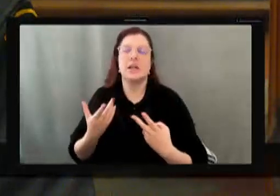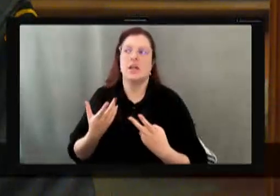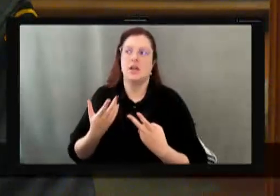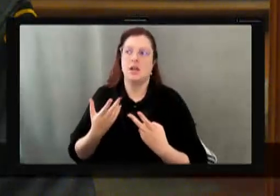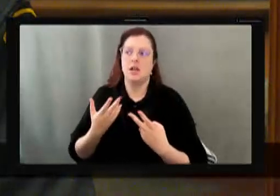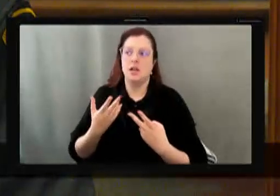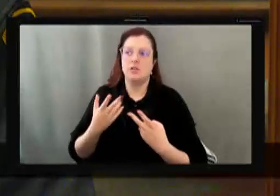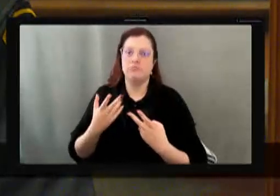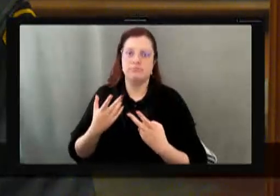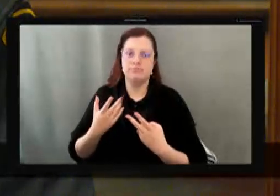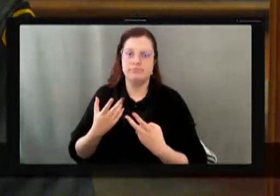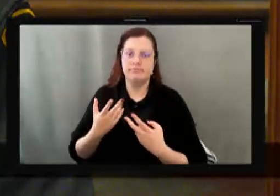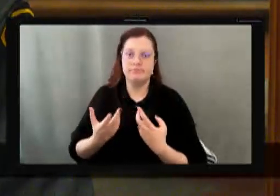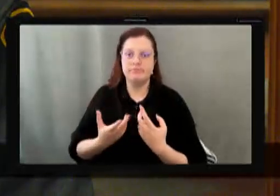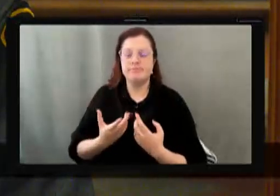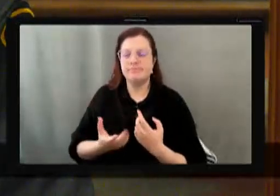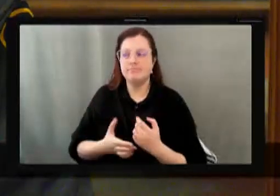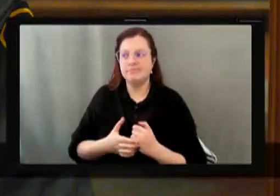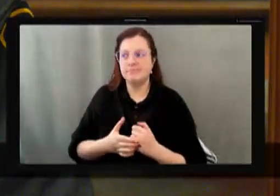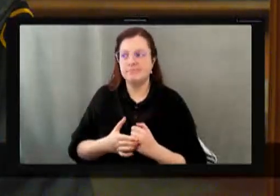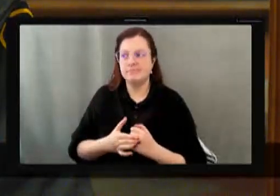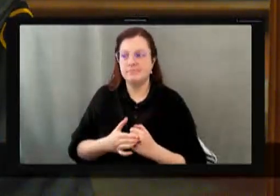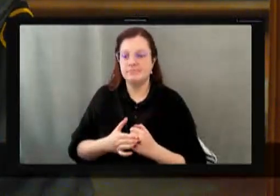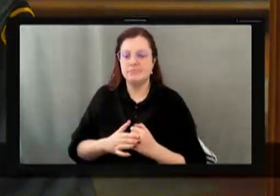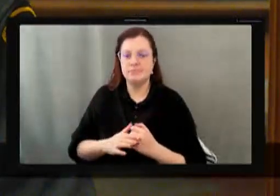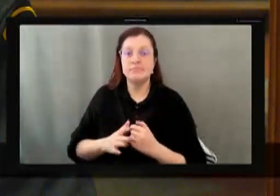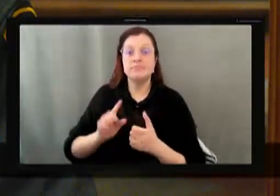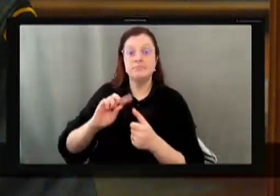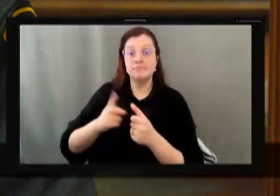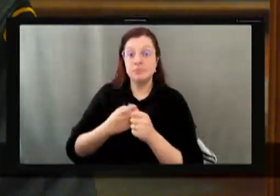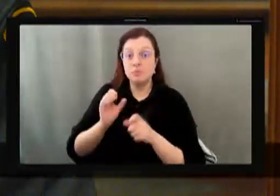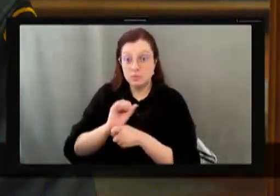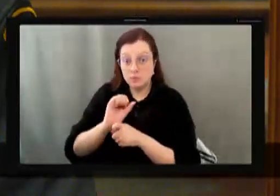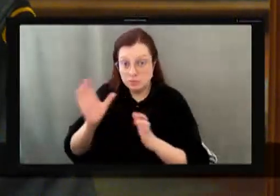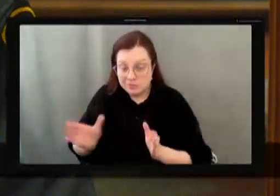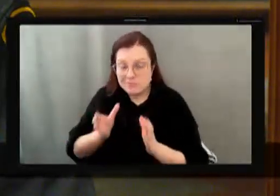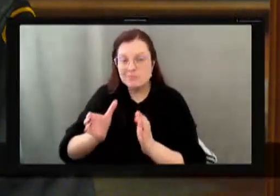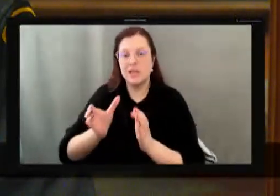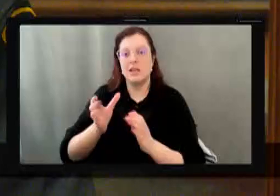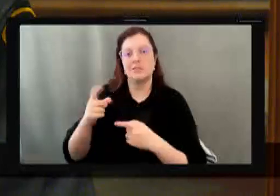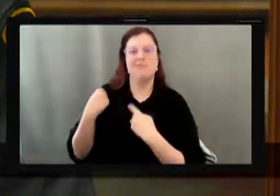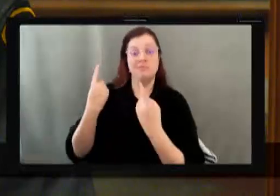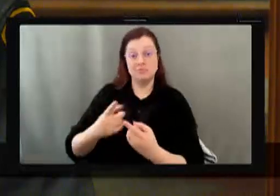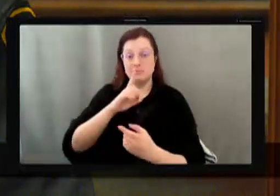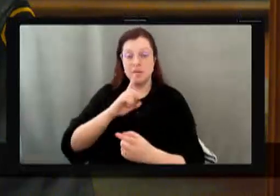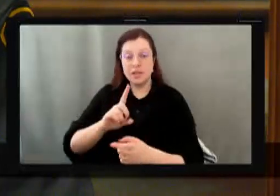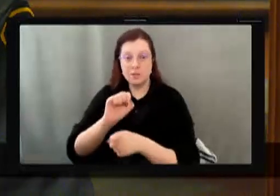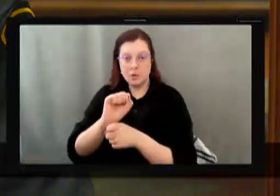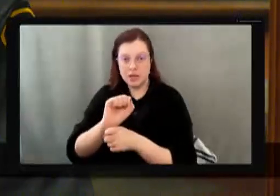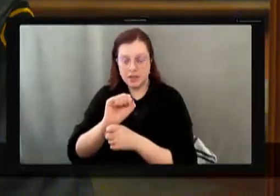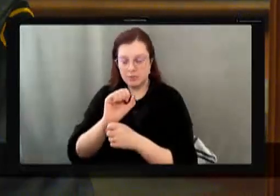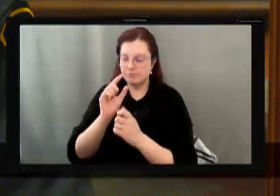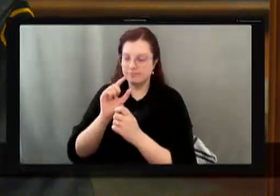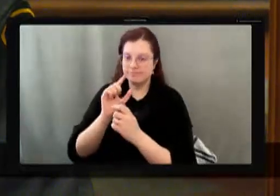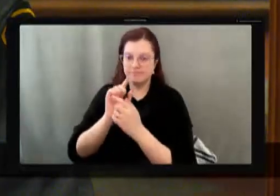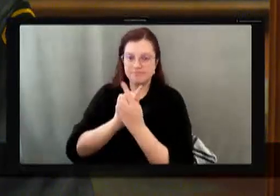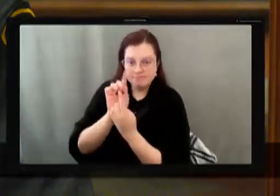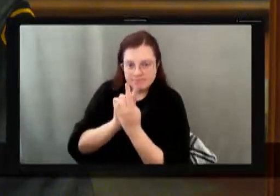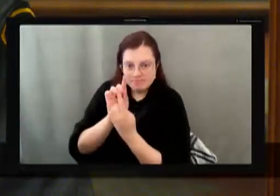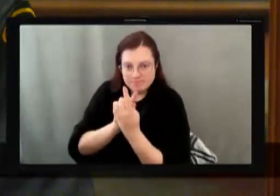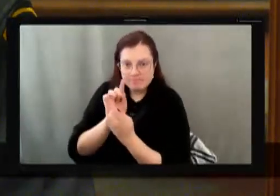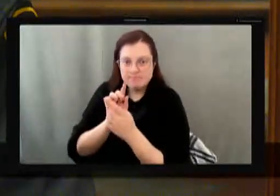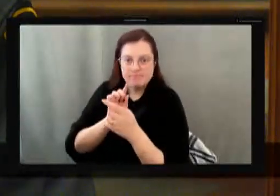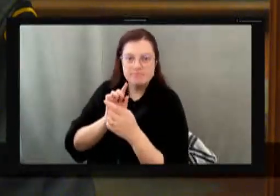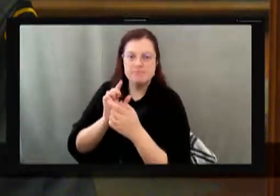Initial, I guess, efforts taken so far is working closely with human resources and civil